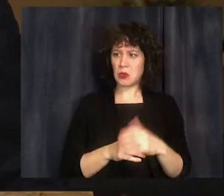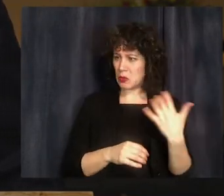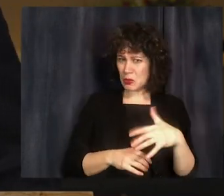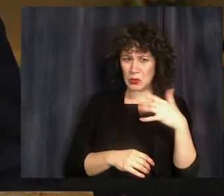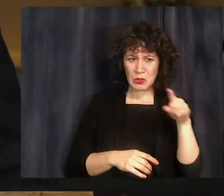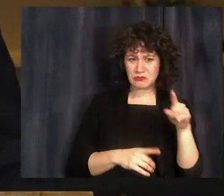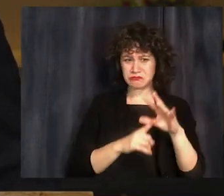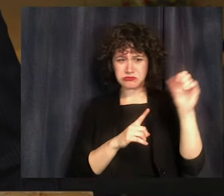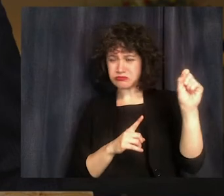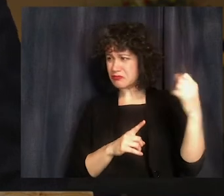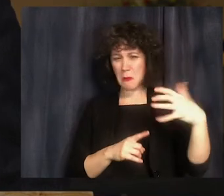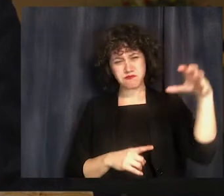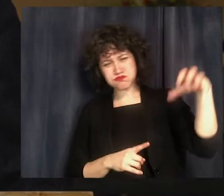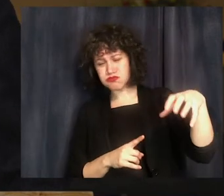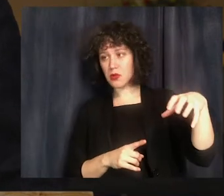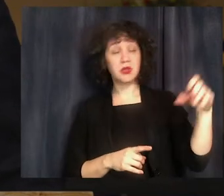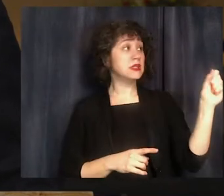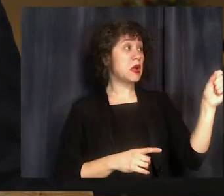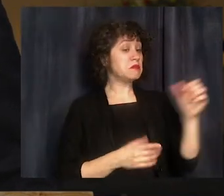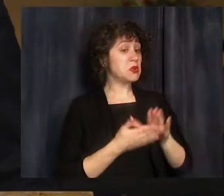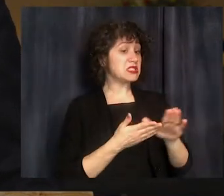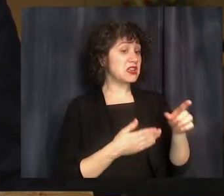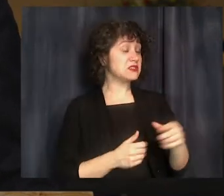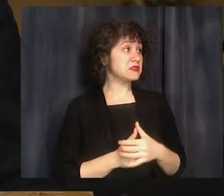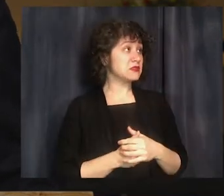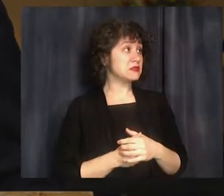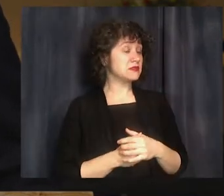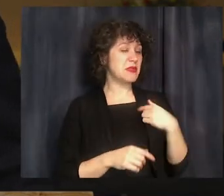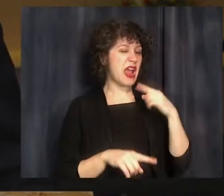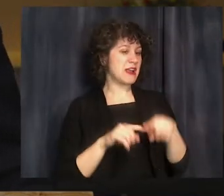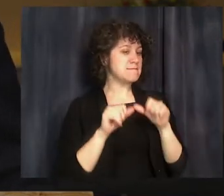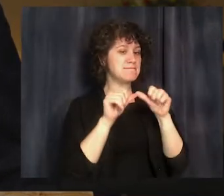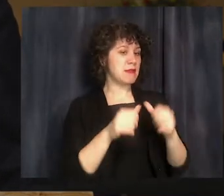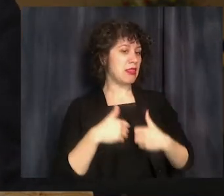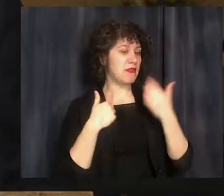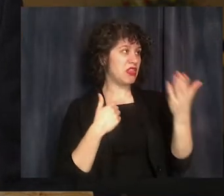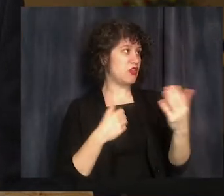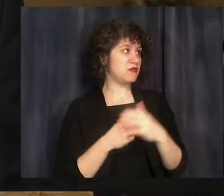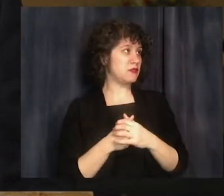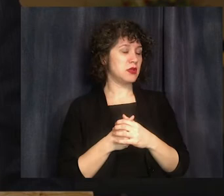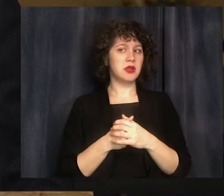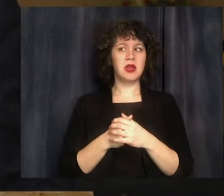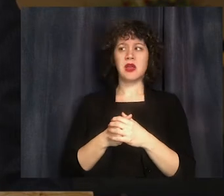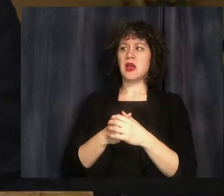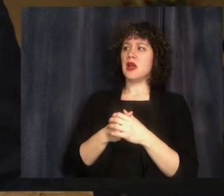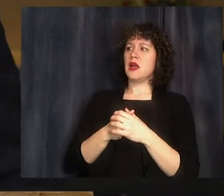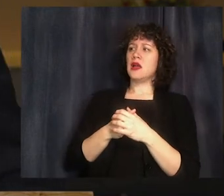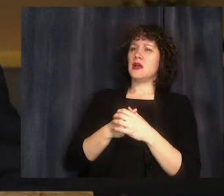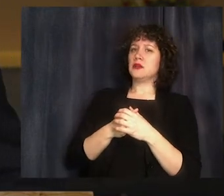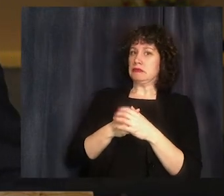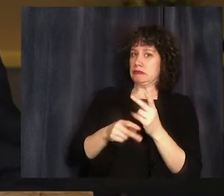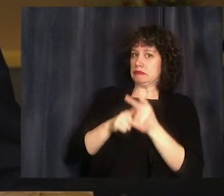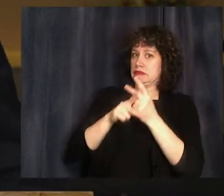What a mansion." She says, "Yes, it was nice, but I couldn't live there anymore." I paused, then